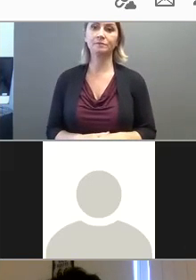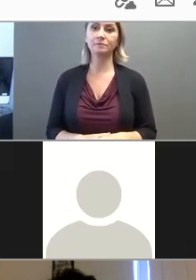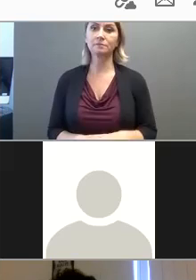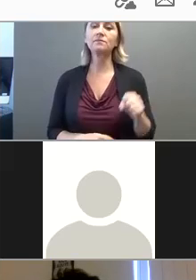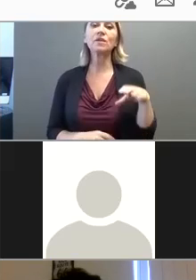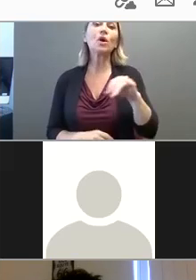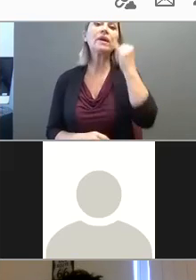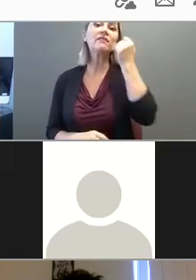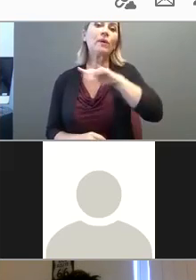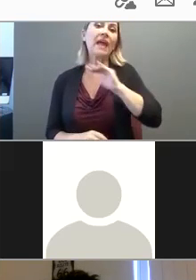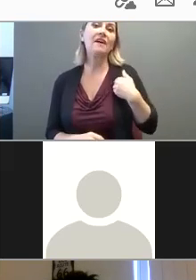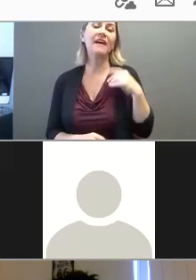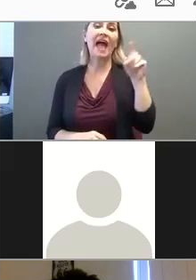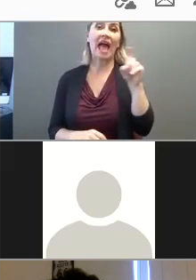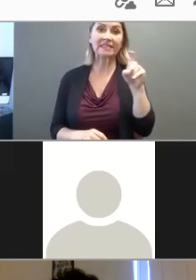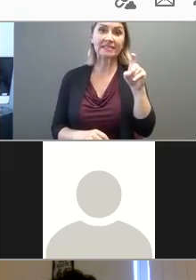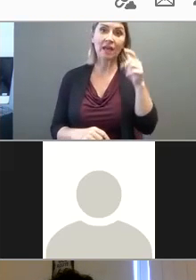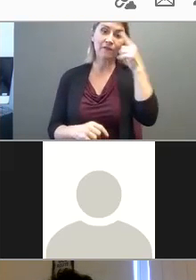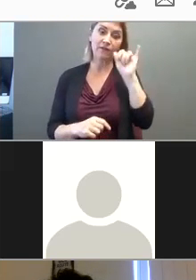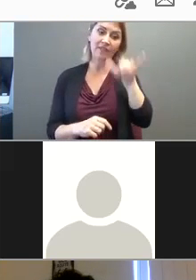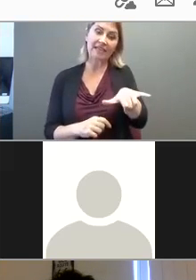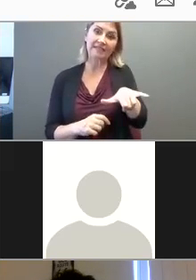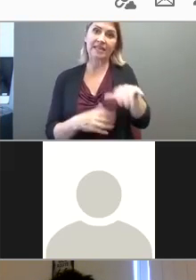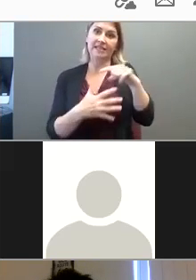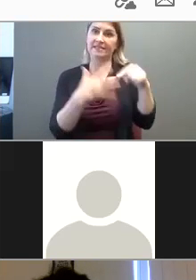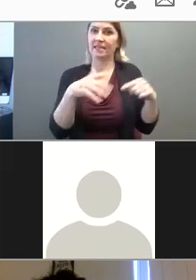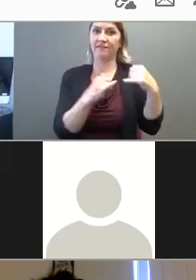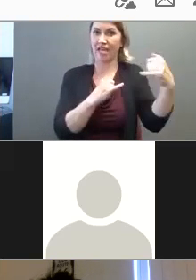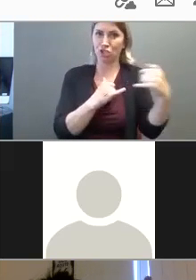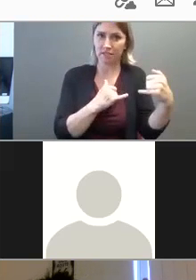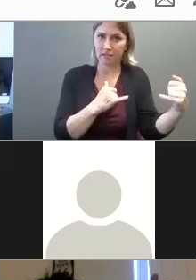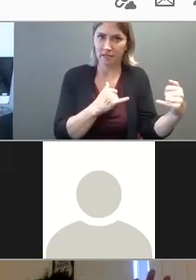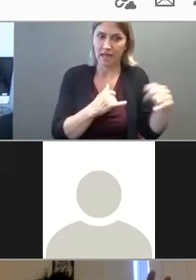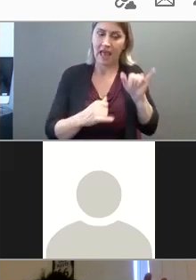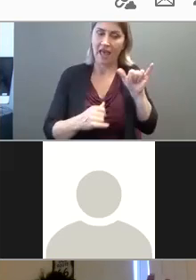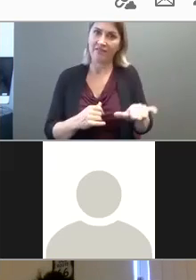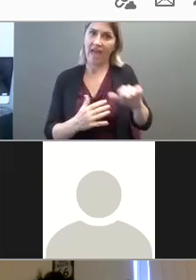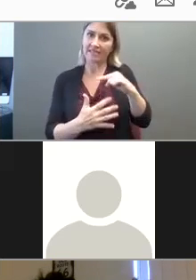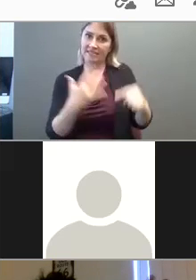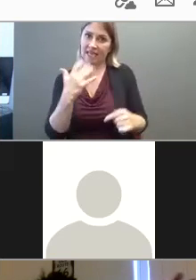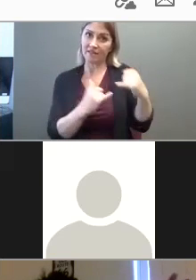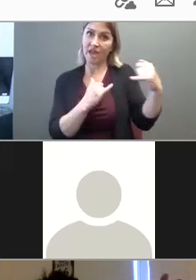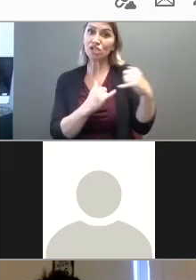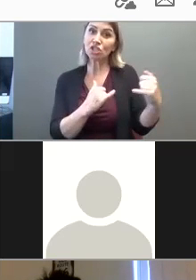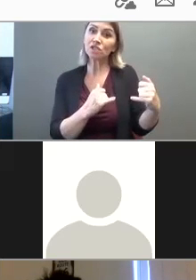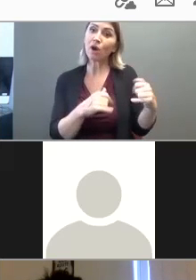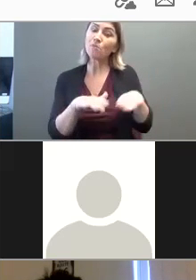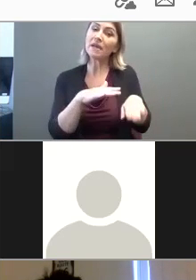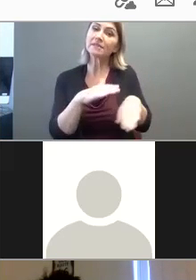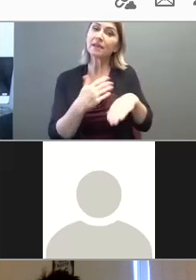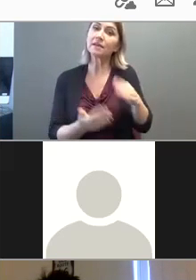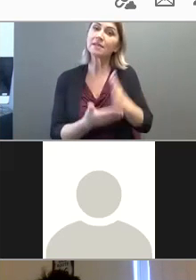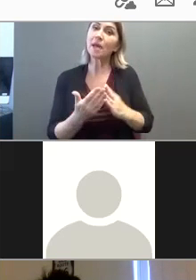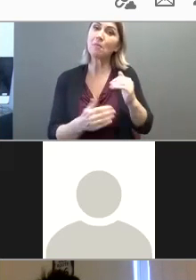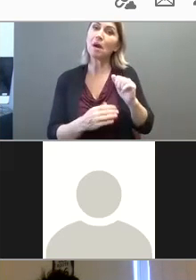So if we have X as those set of edges, and those set of edges basically are part of some subset